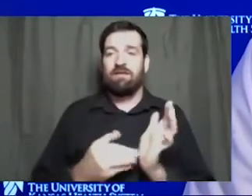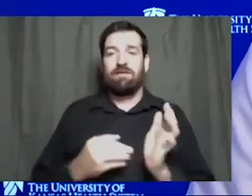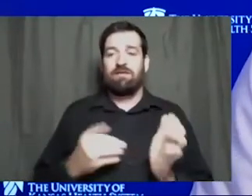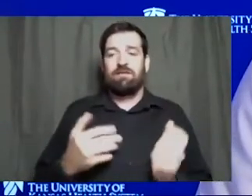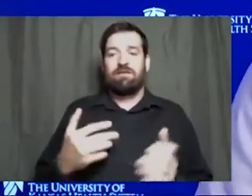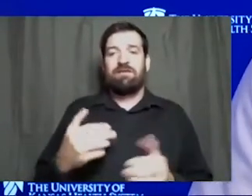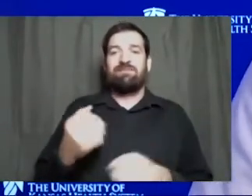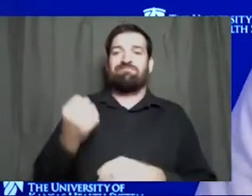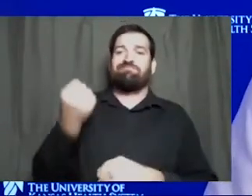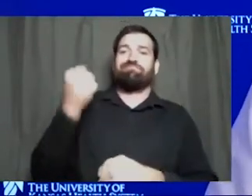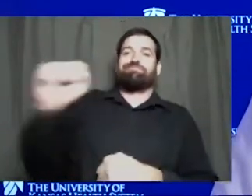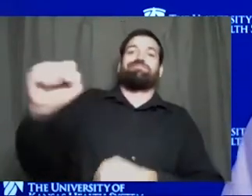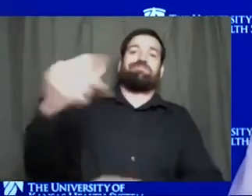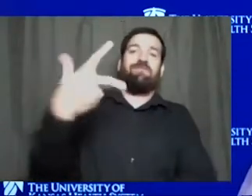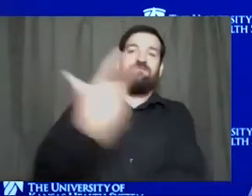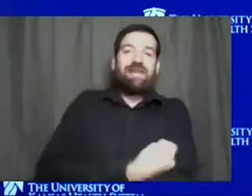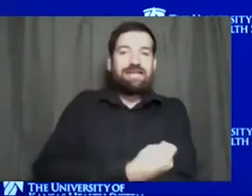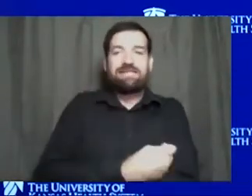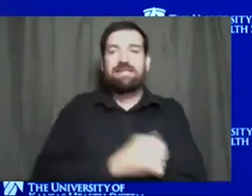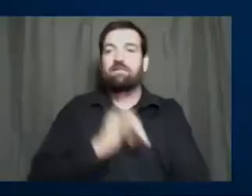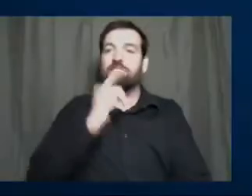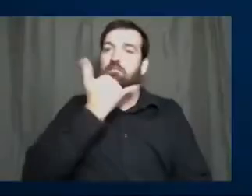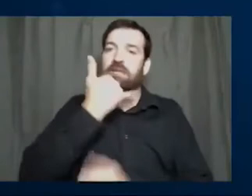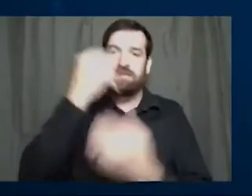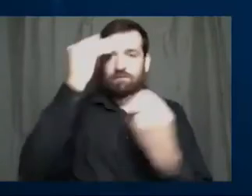anti-vaccine misinformation campaign, basically.